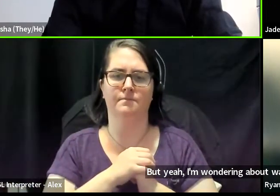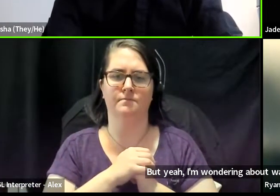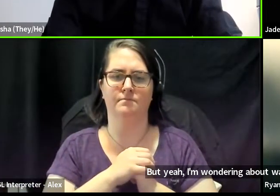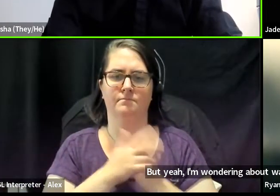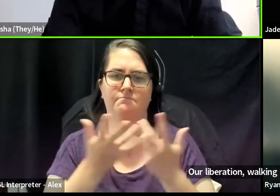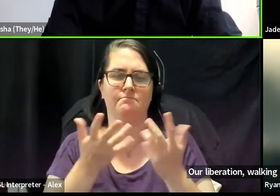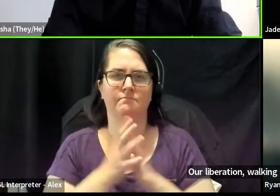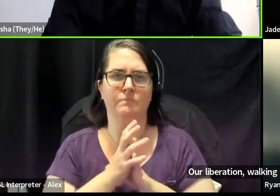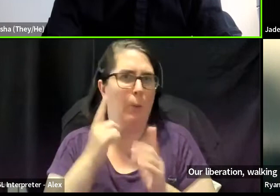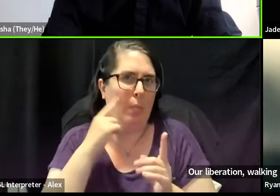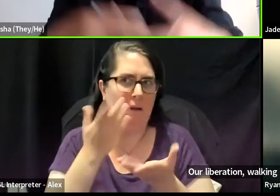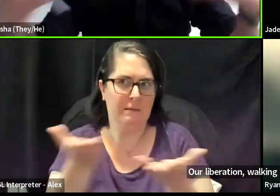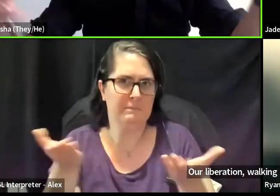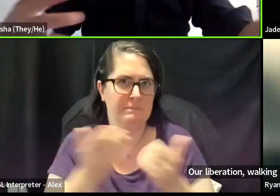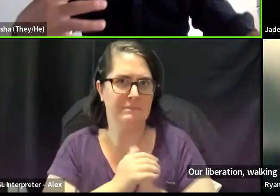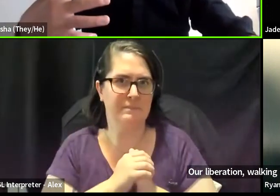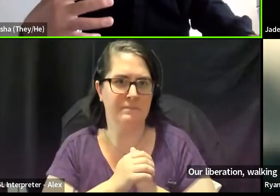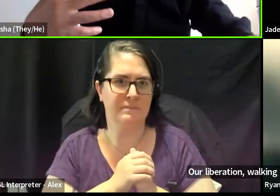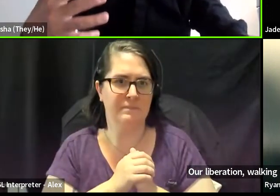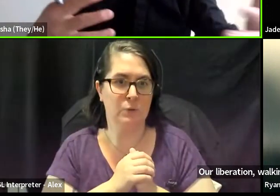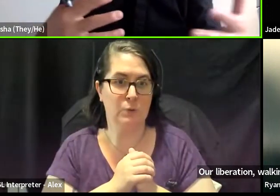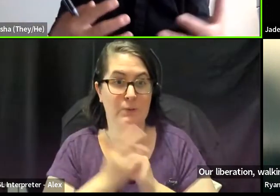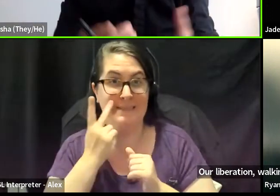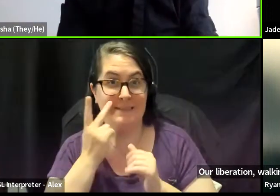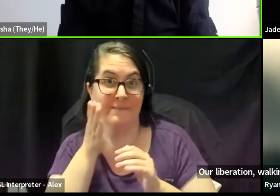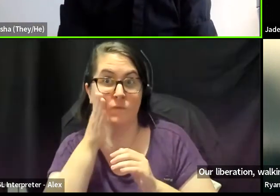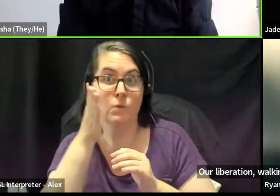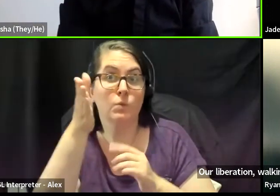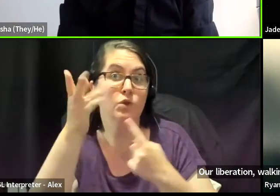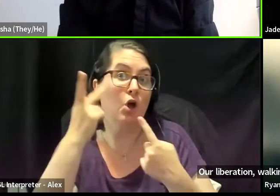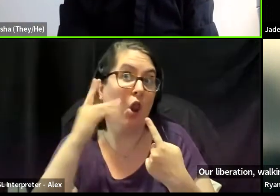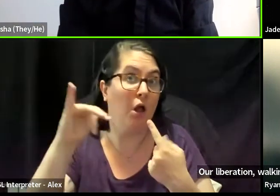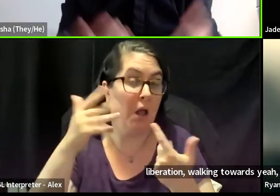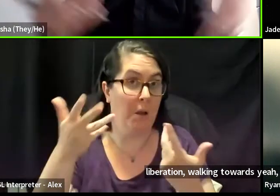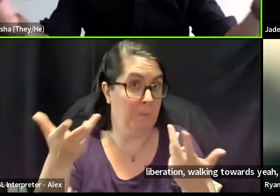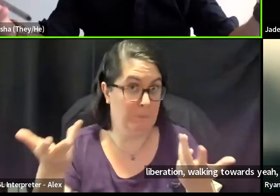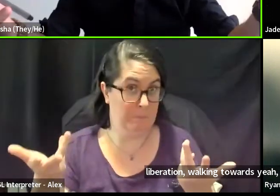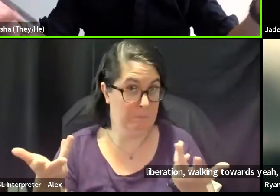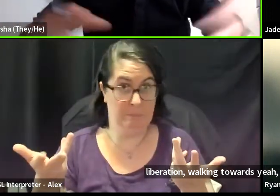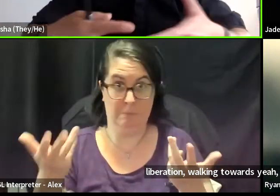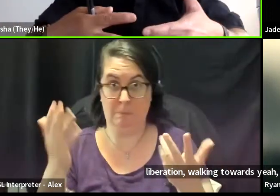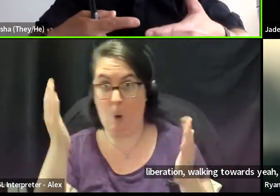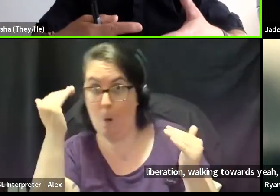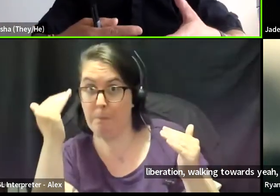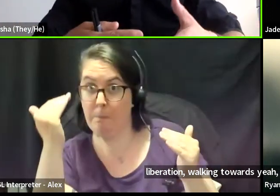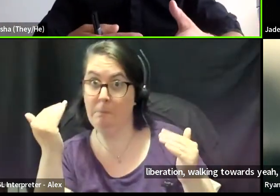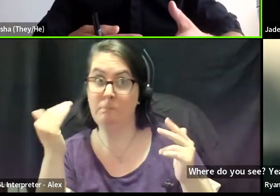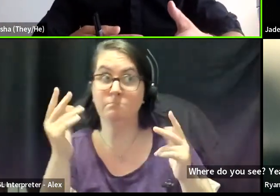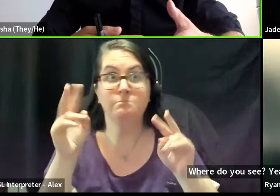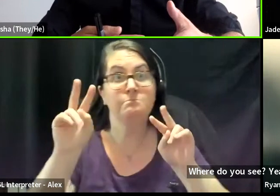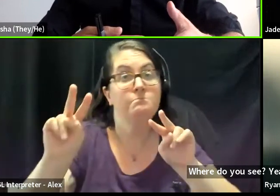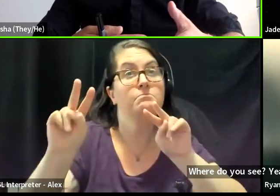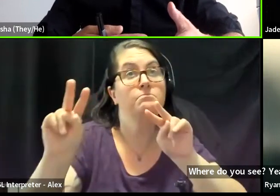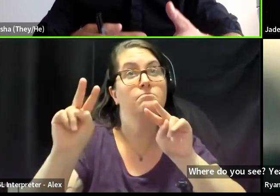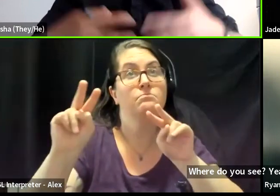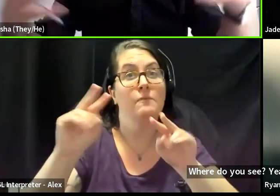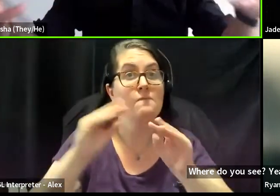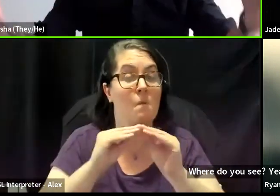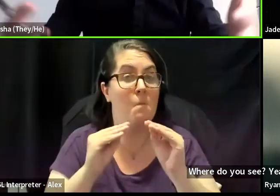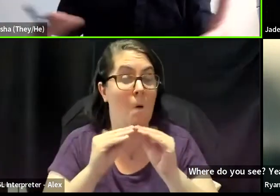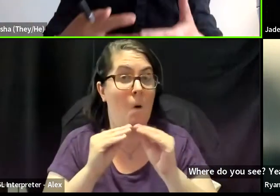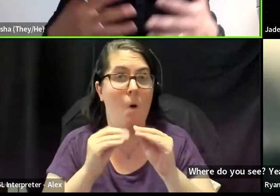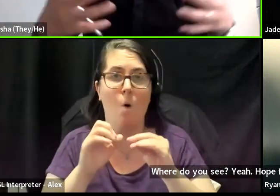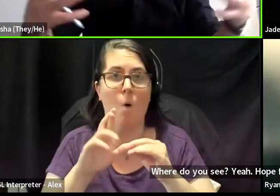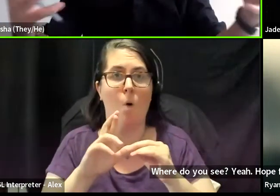yeah. Where do you see that? Where do you see, hope for a future where,